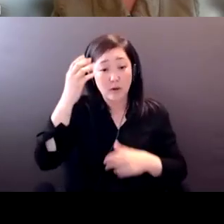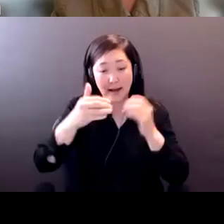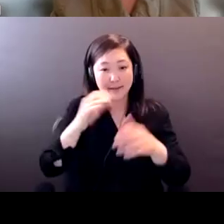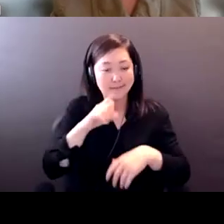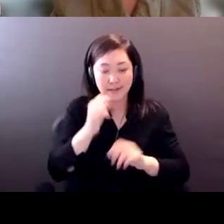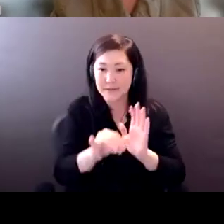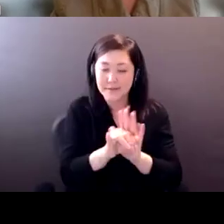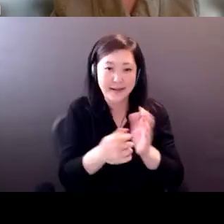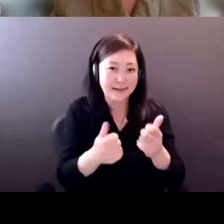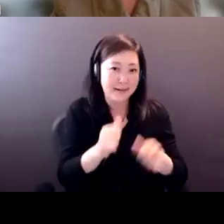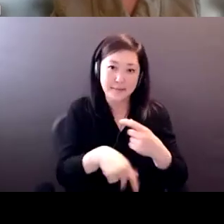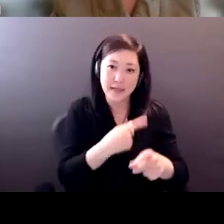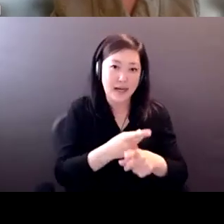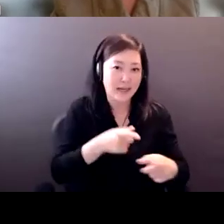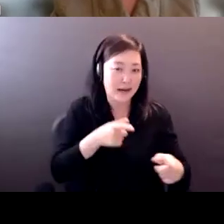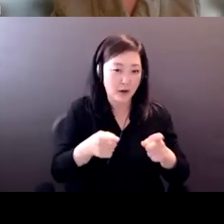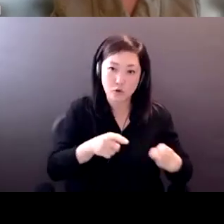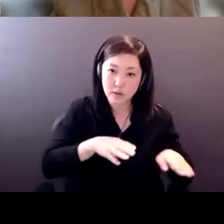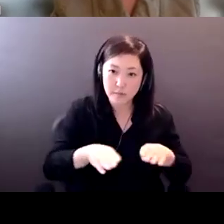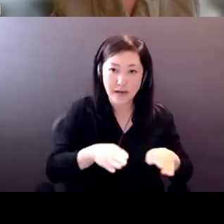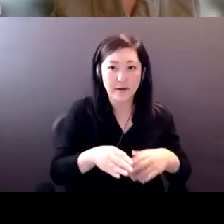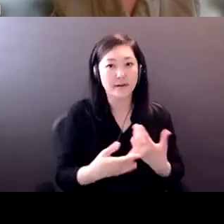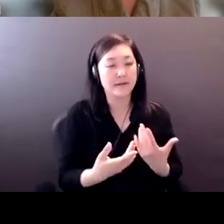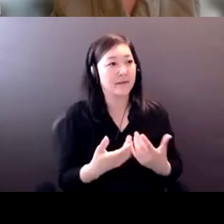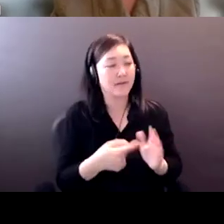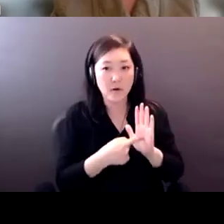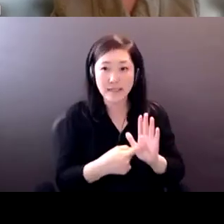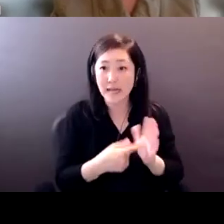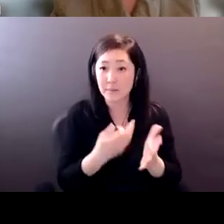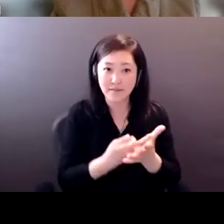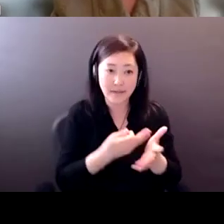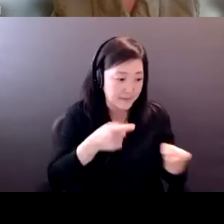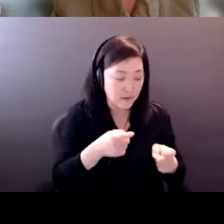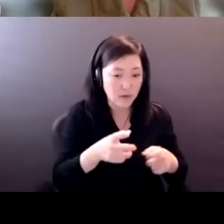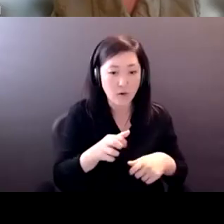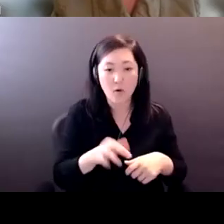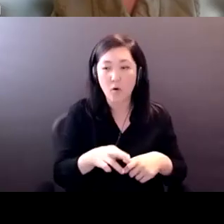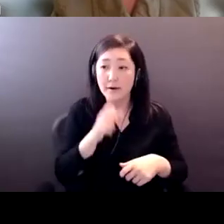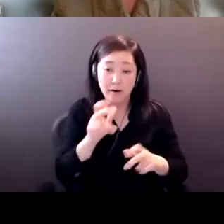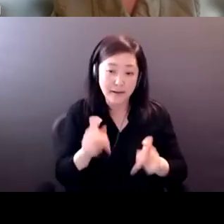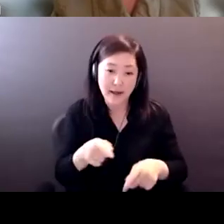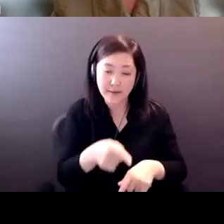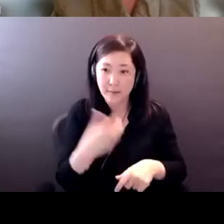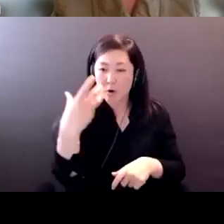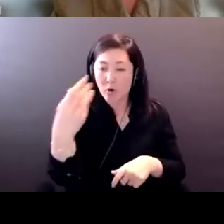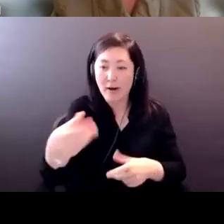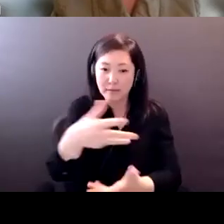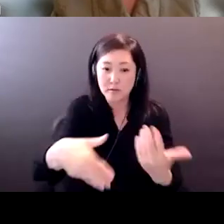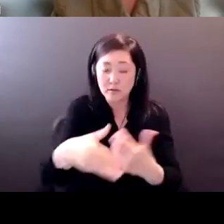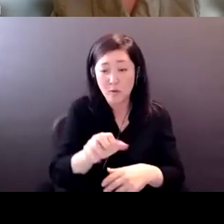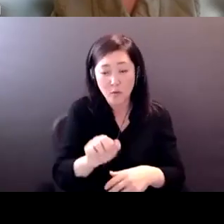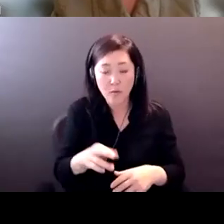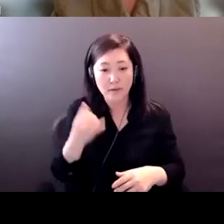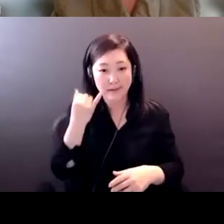as that financial control or restricting social contact. Or making decisions on their behalf